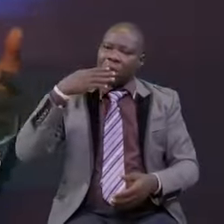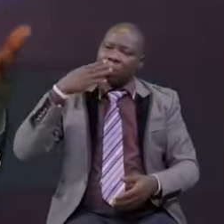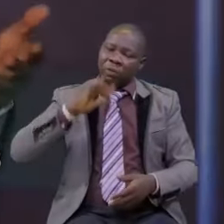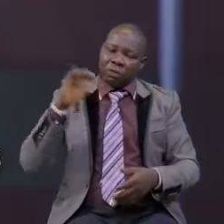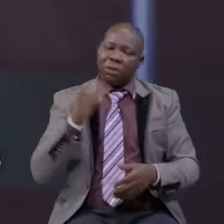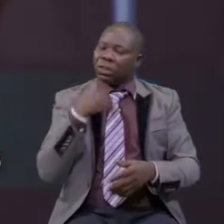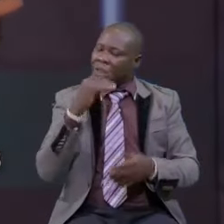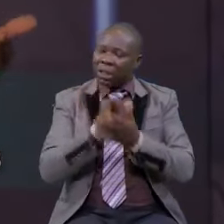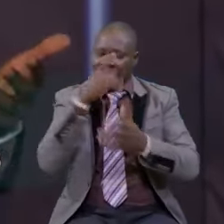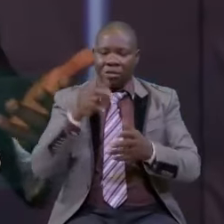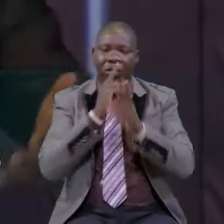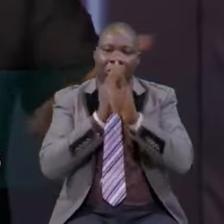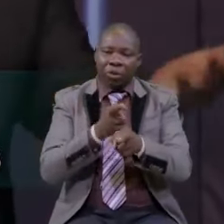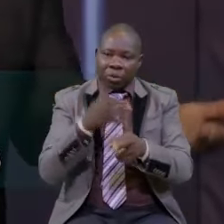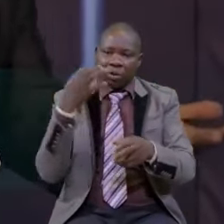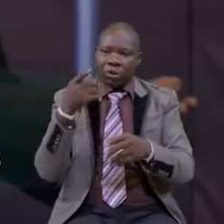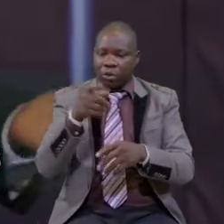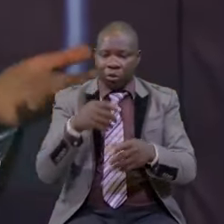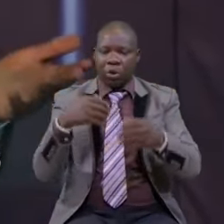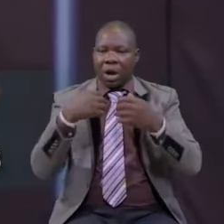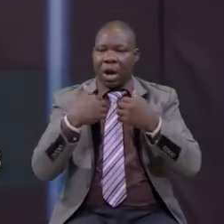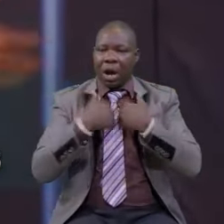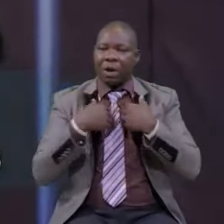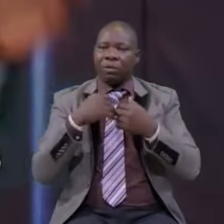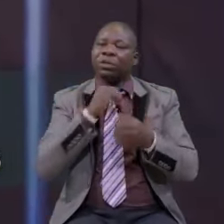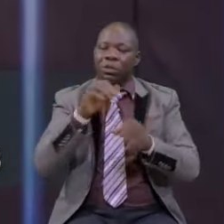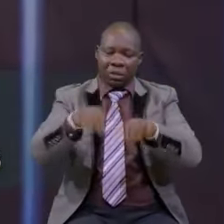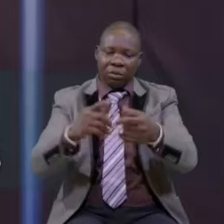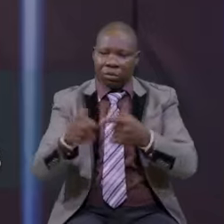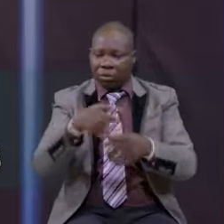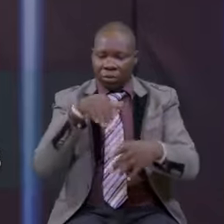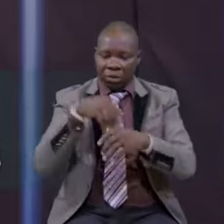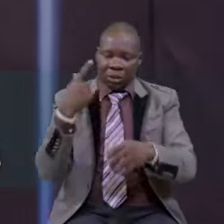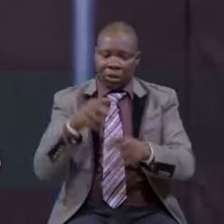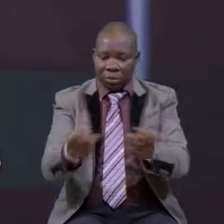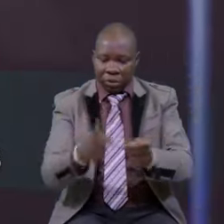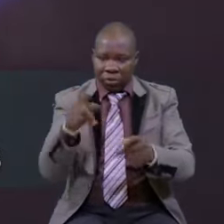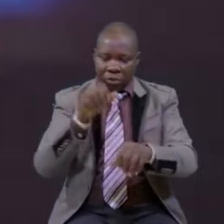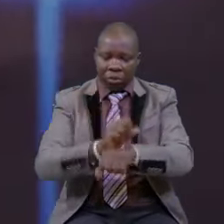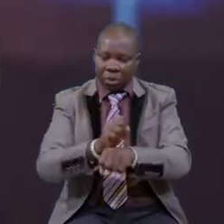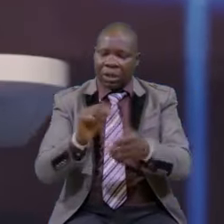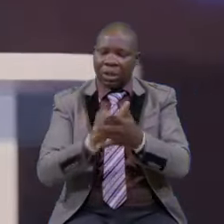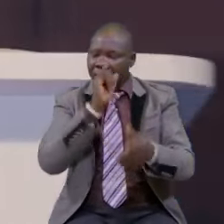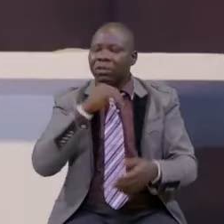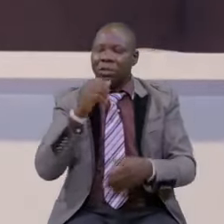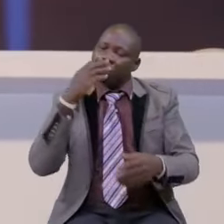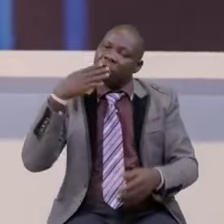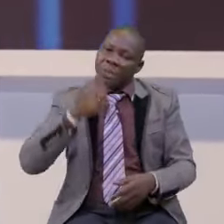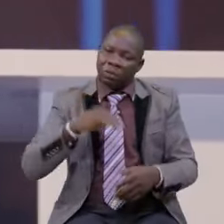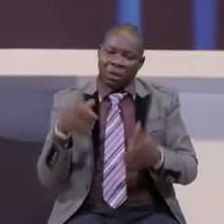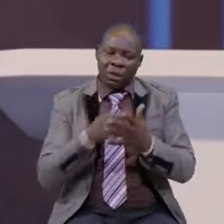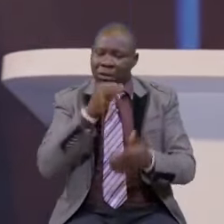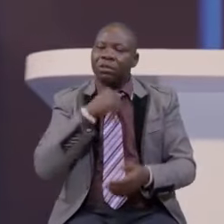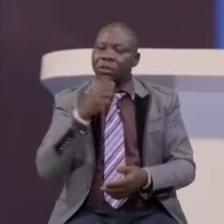get, although it's not given to you where you are working. They say that is no evil. They say this one is not corruption. That's